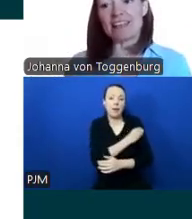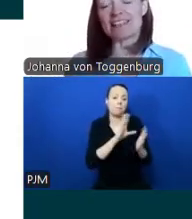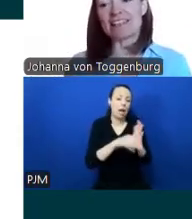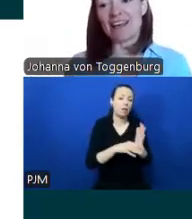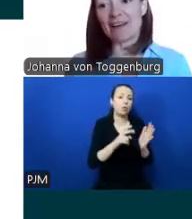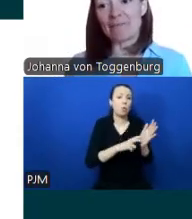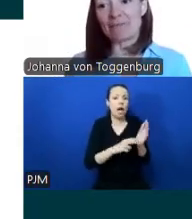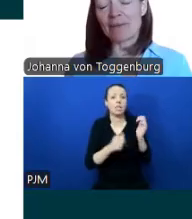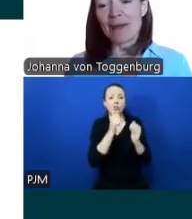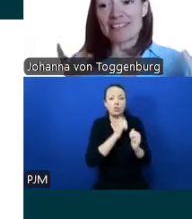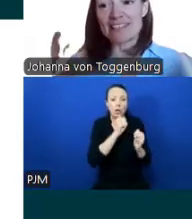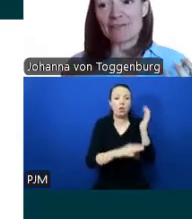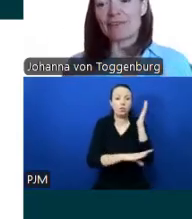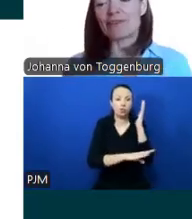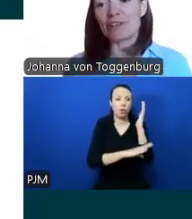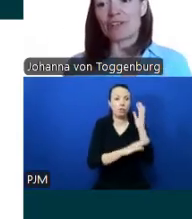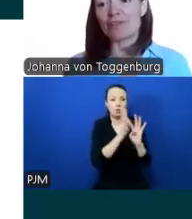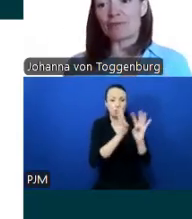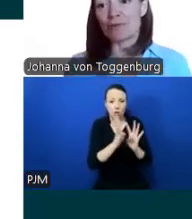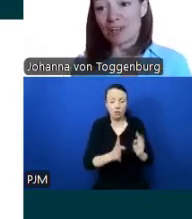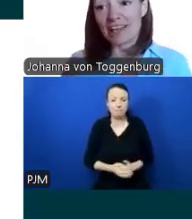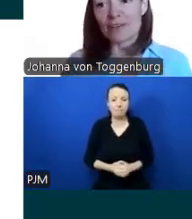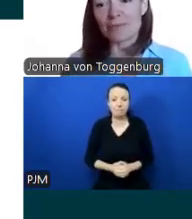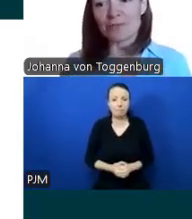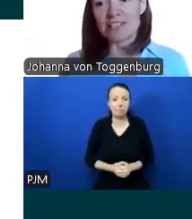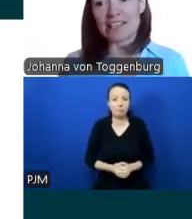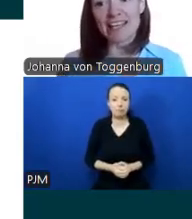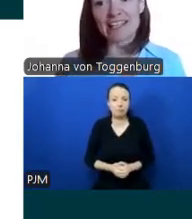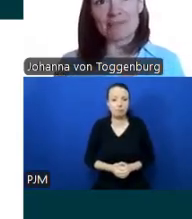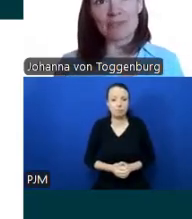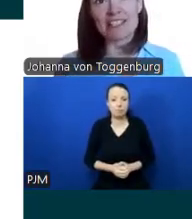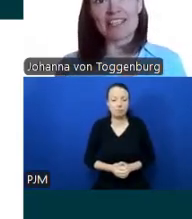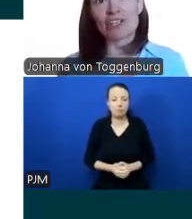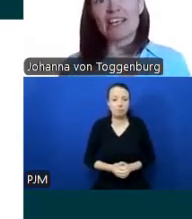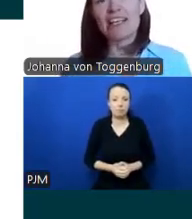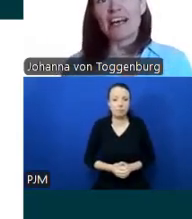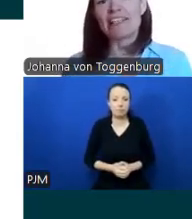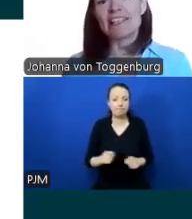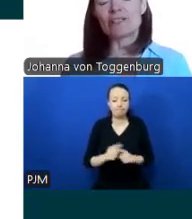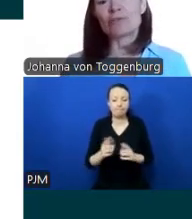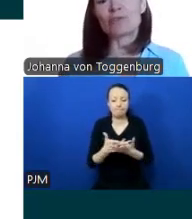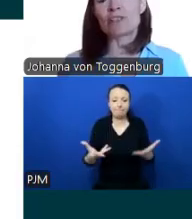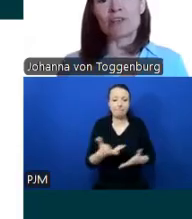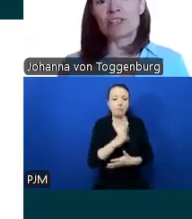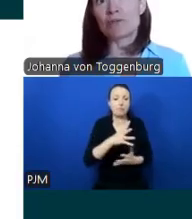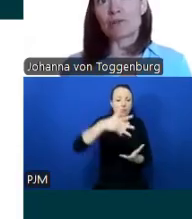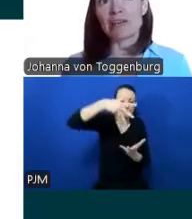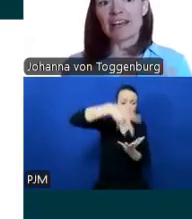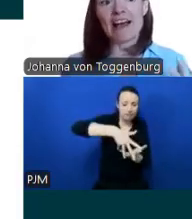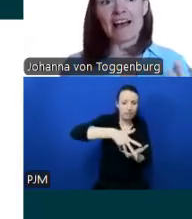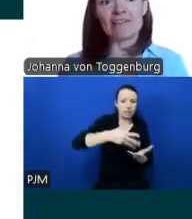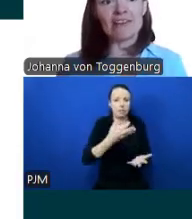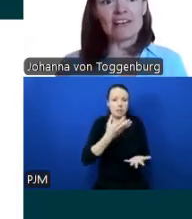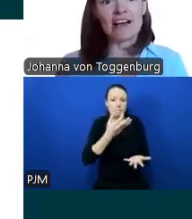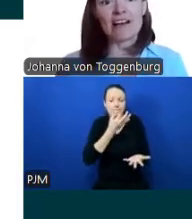a less capacity of infiltration of water, like Tomasz was saying in his presentation, leads to situations where we